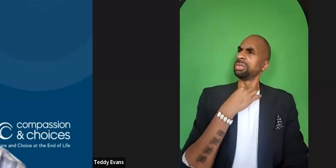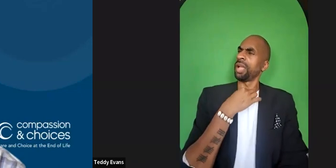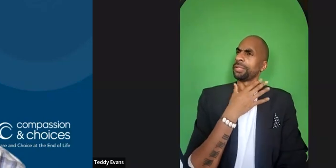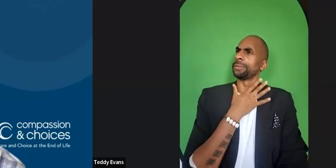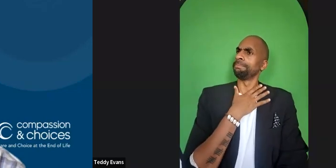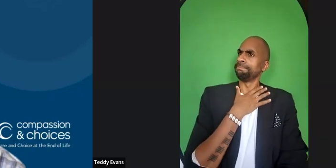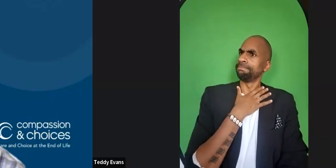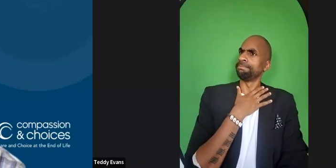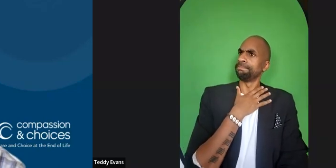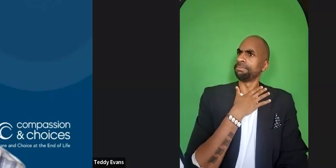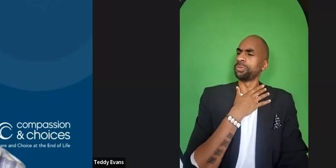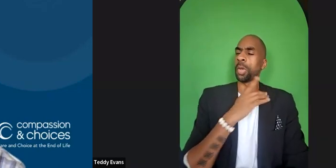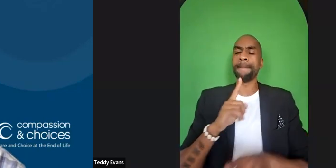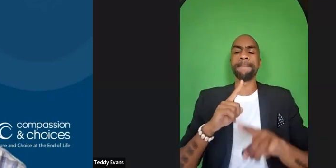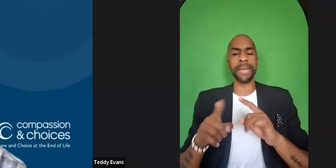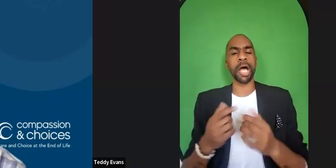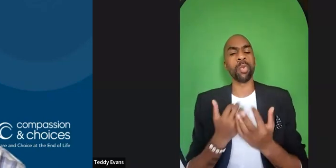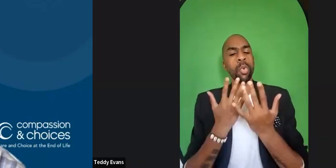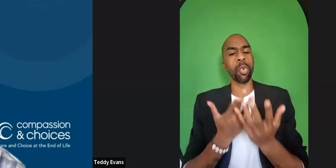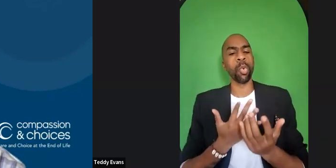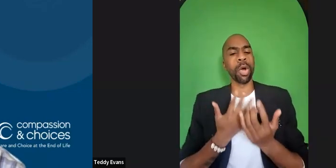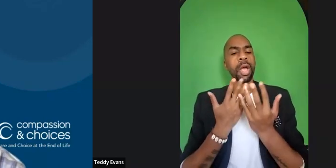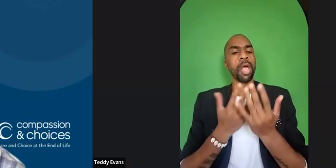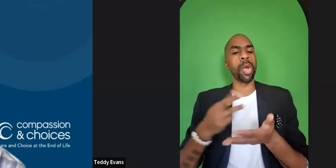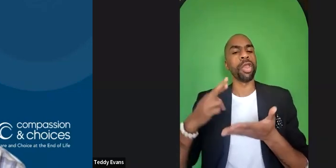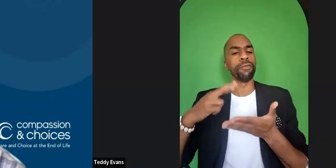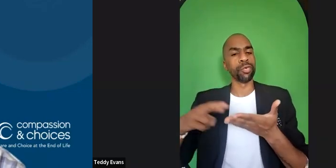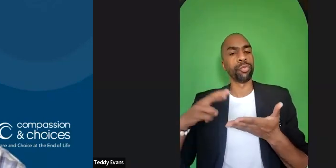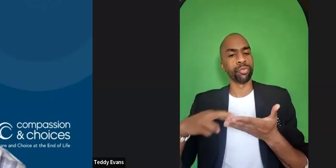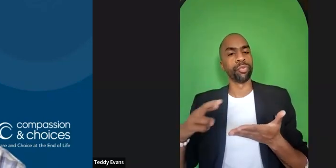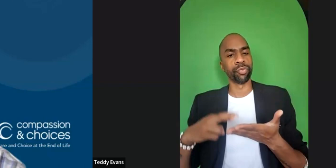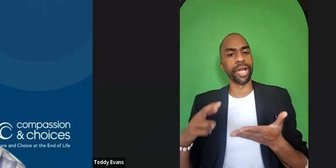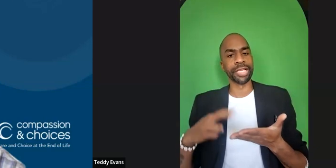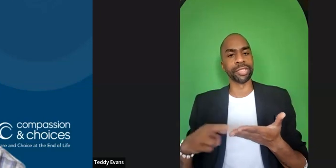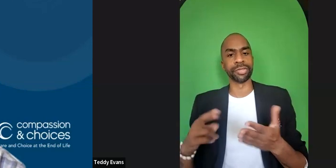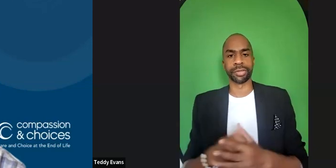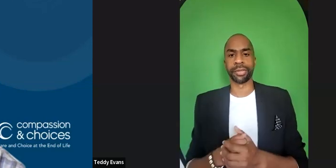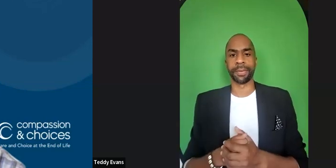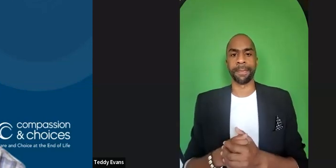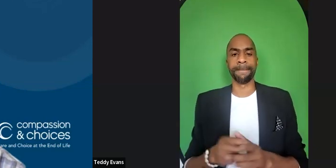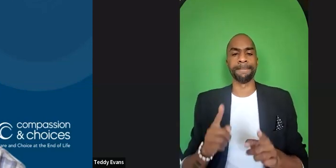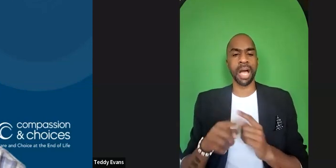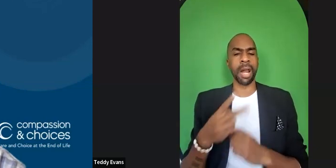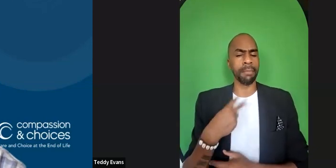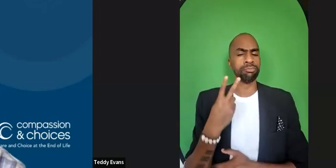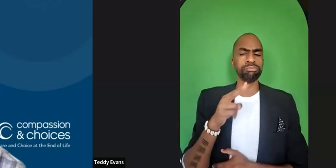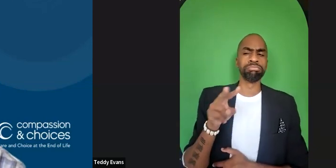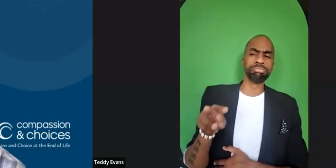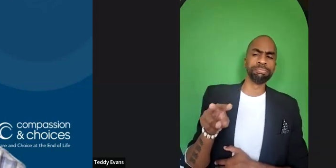the research is still quite nascent, but certainly an area that I'm keeping an eye on in the coming